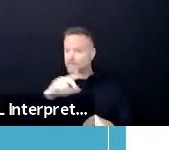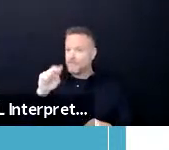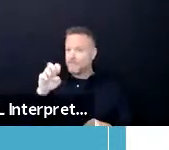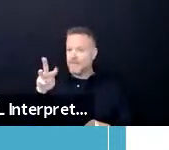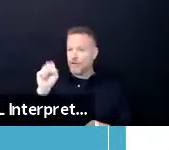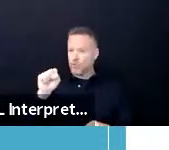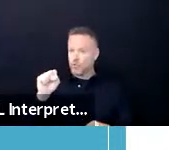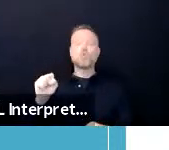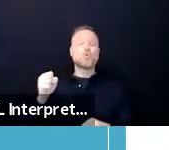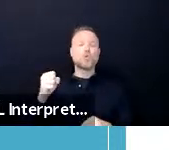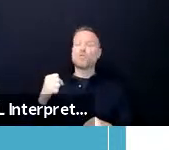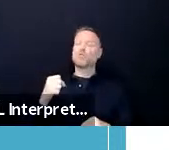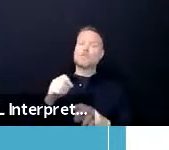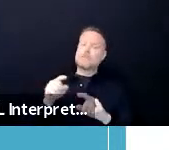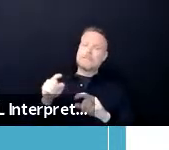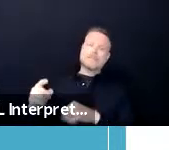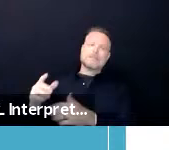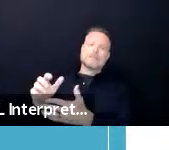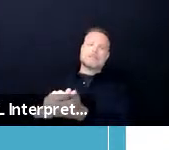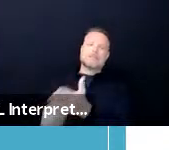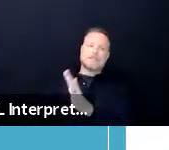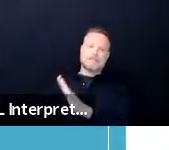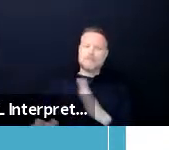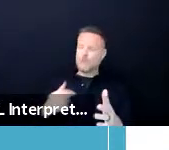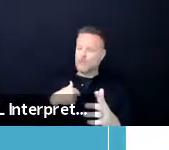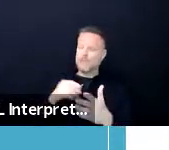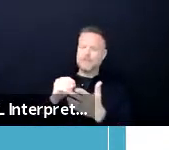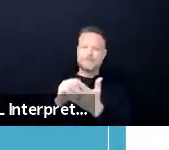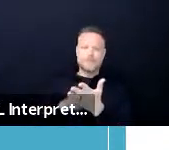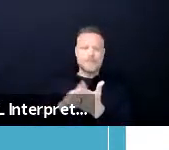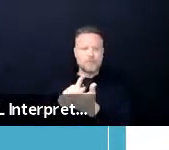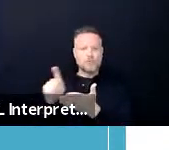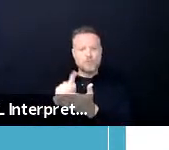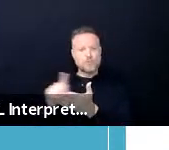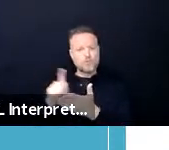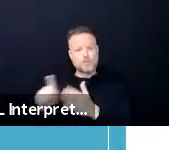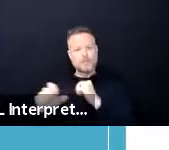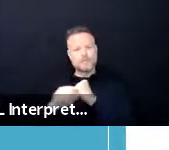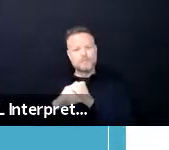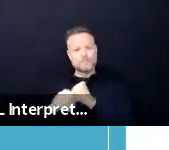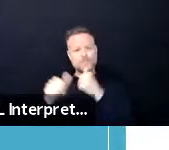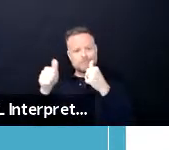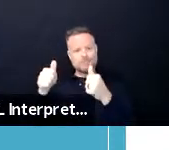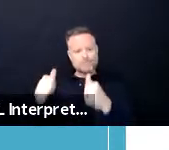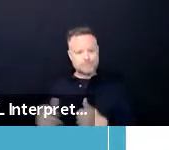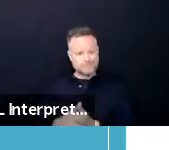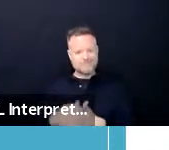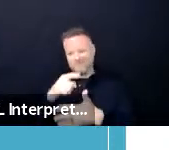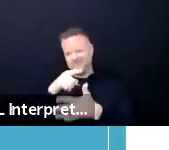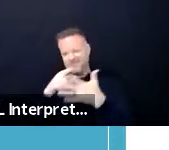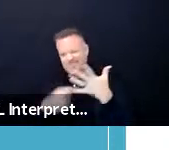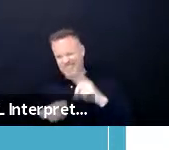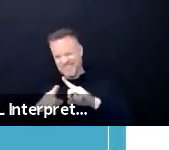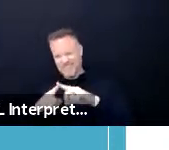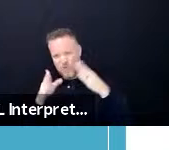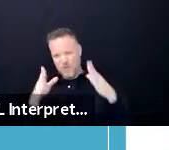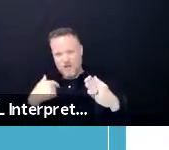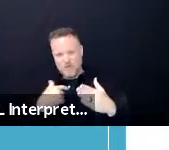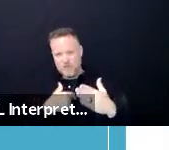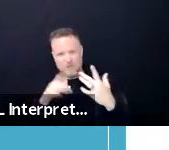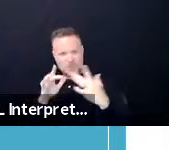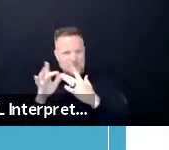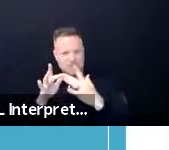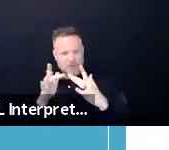that's why we've created this weekly segment, community event, local trusted voices, local health department,